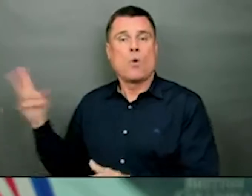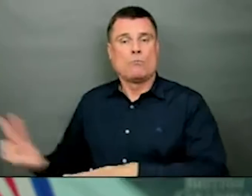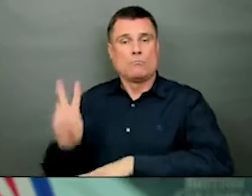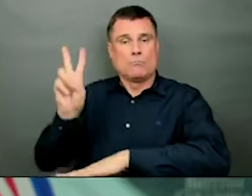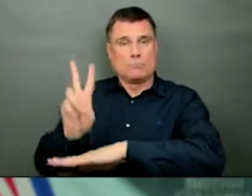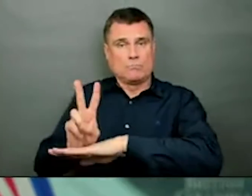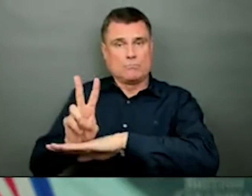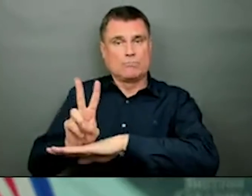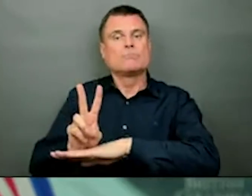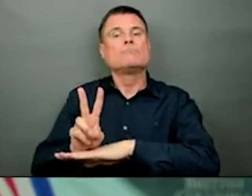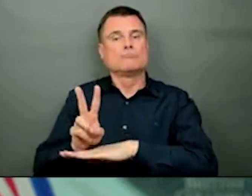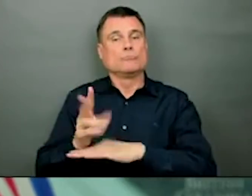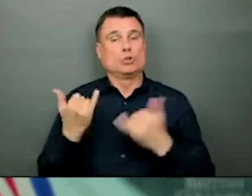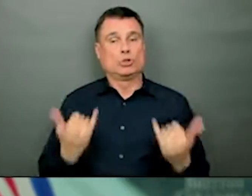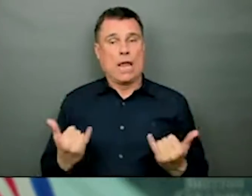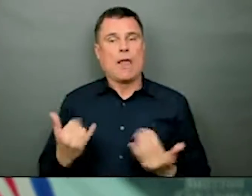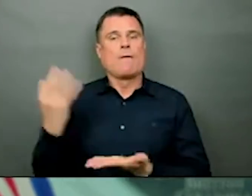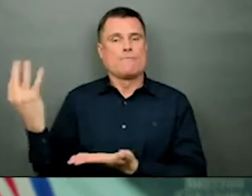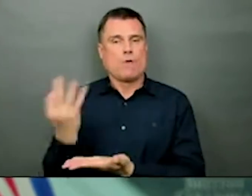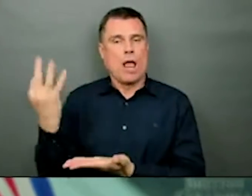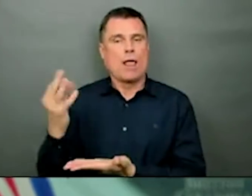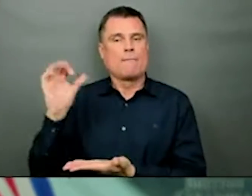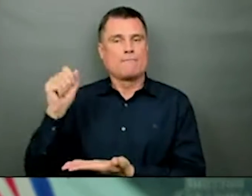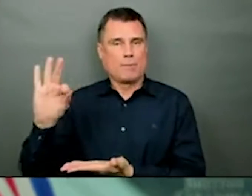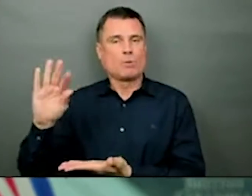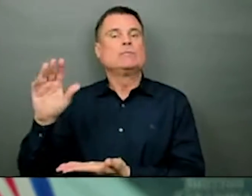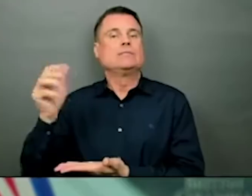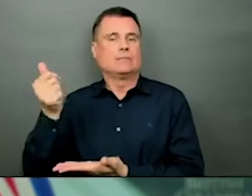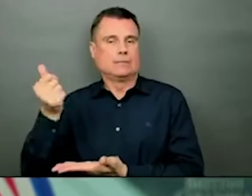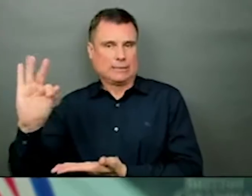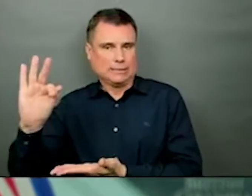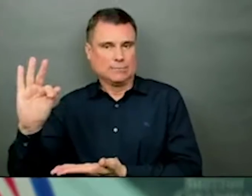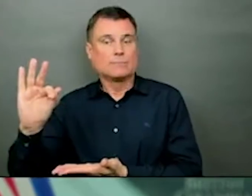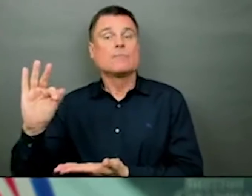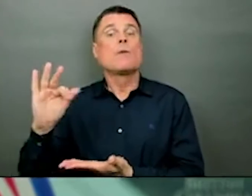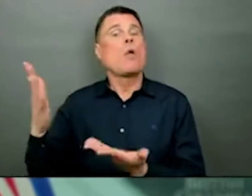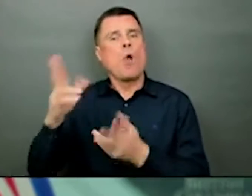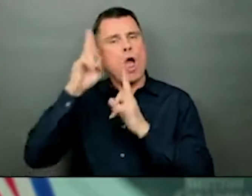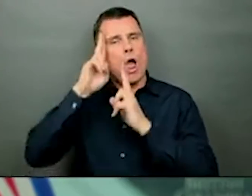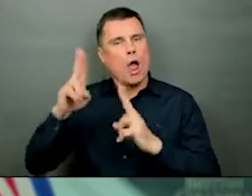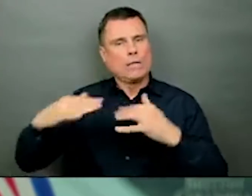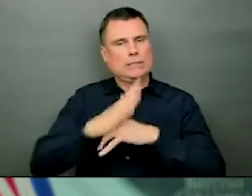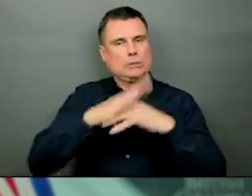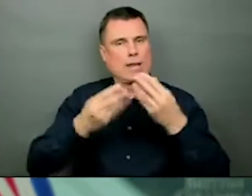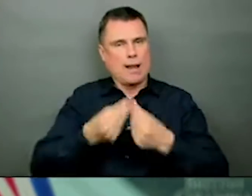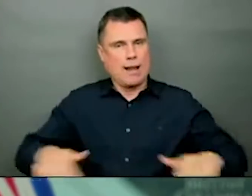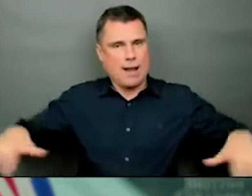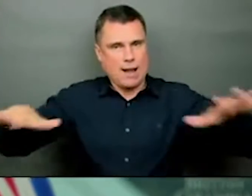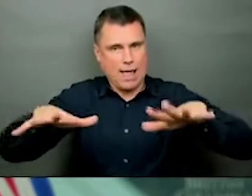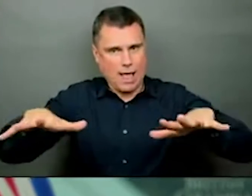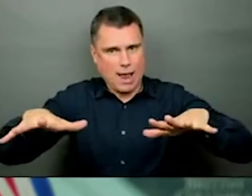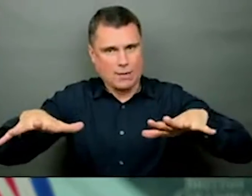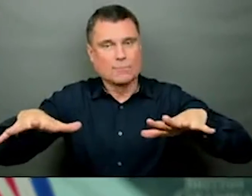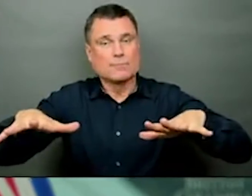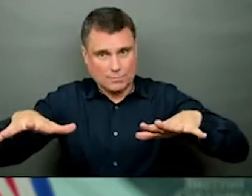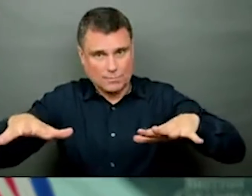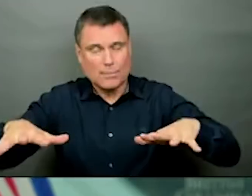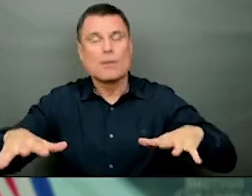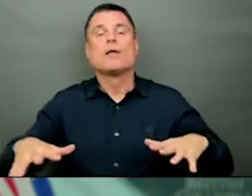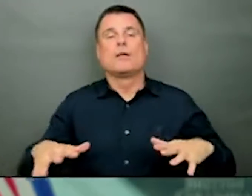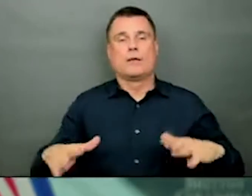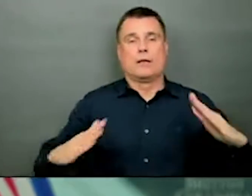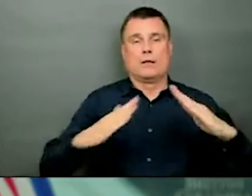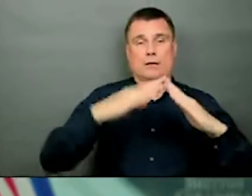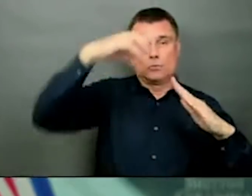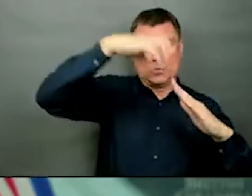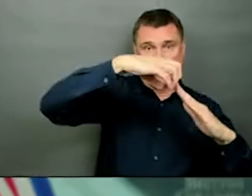19th. We're honored to be here on the territories of the Musqueam, of the Squamish, of the Tsleil-Waututh First Nations. There will